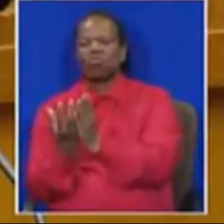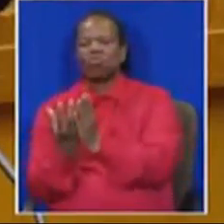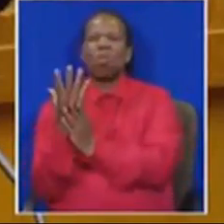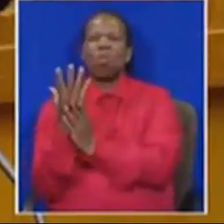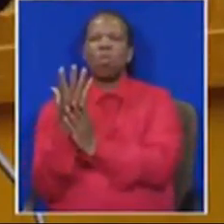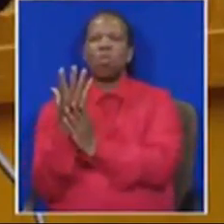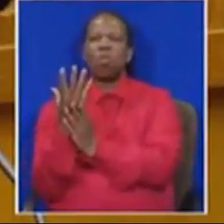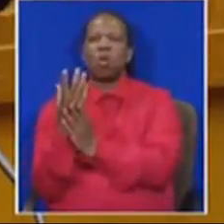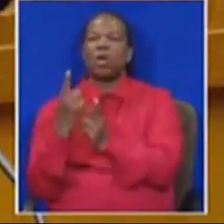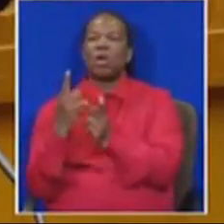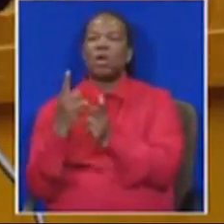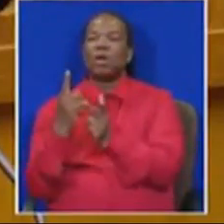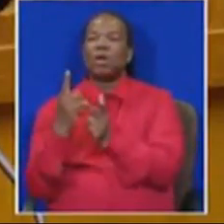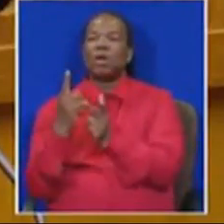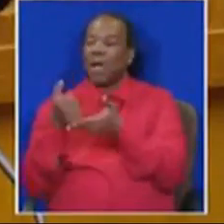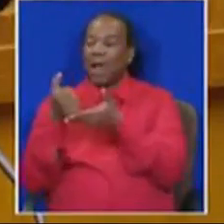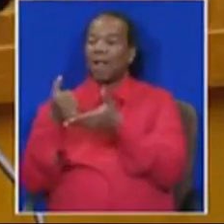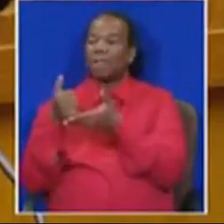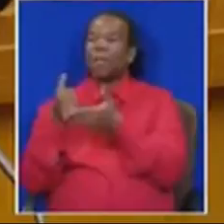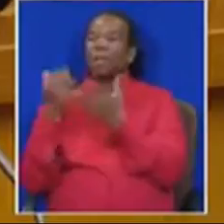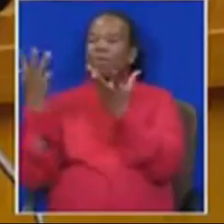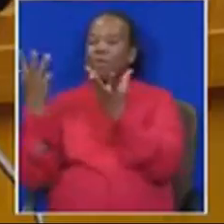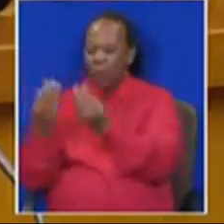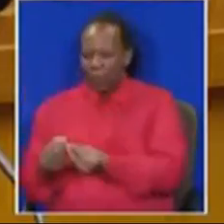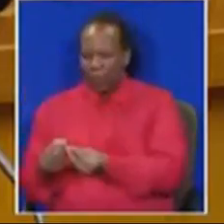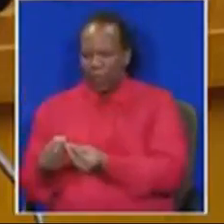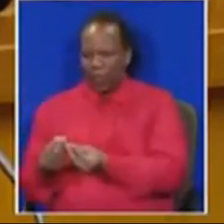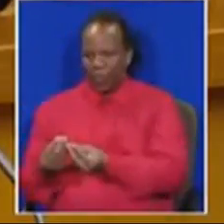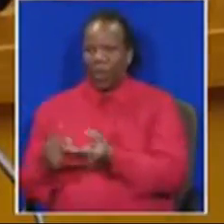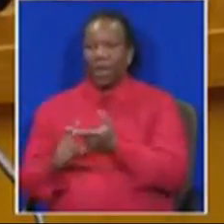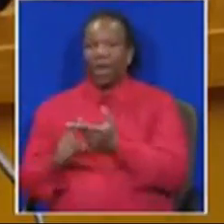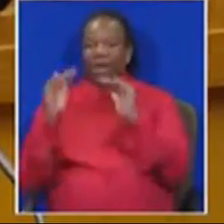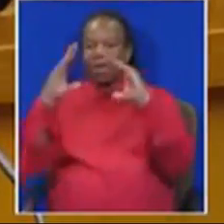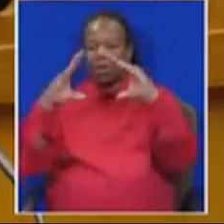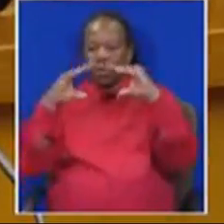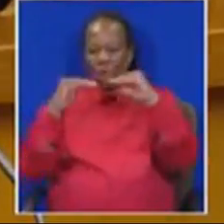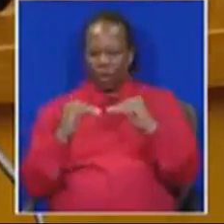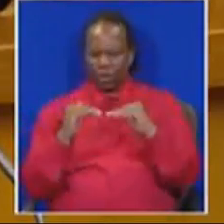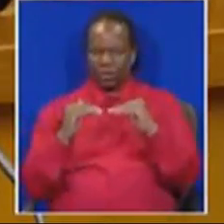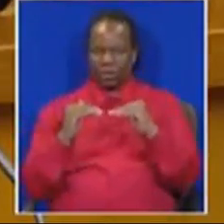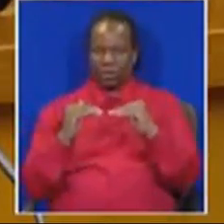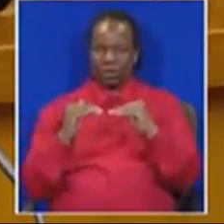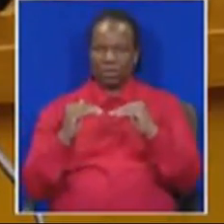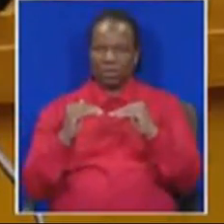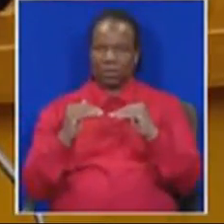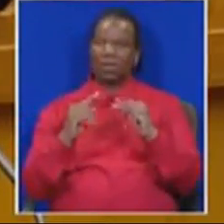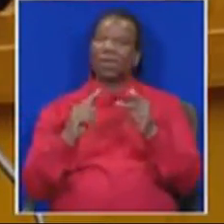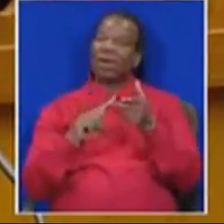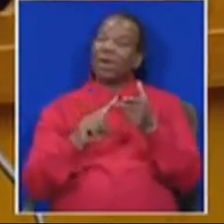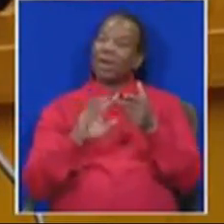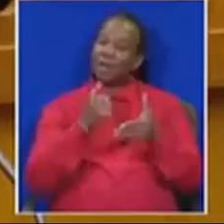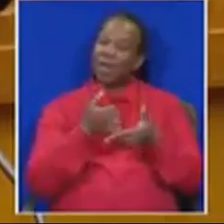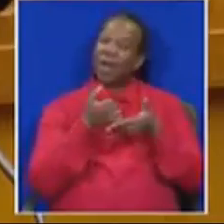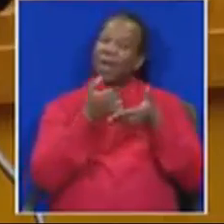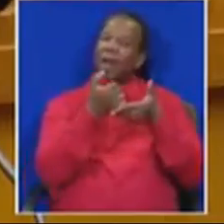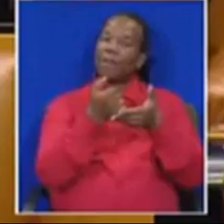help in reducing poverty, to reduce inequality, and to enhance the earnings